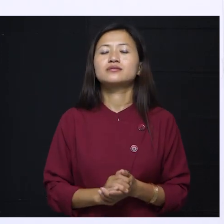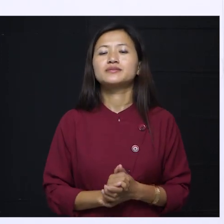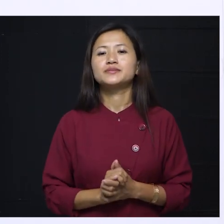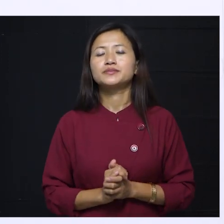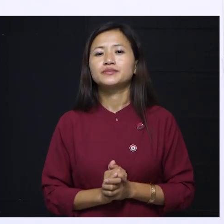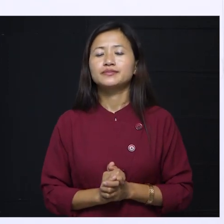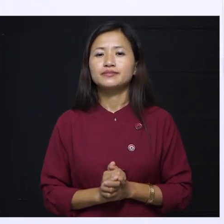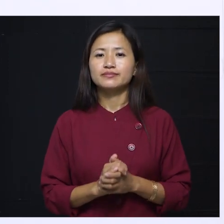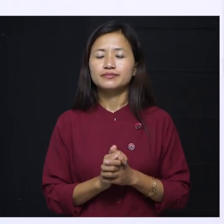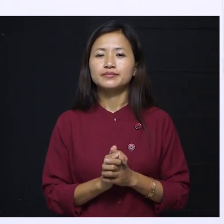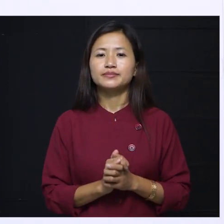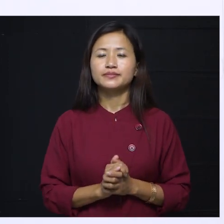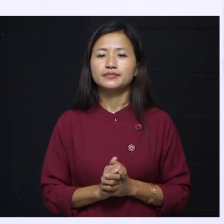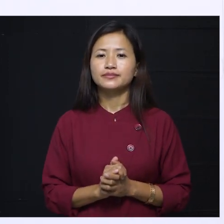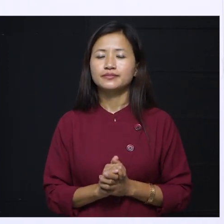tiniest.